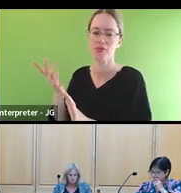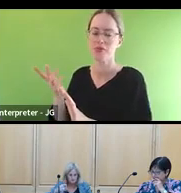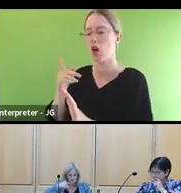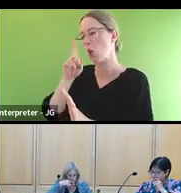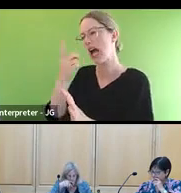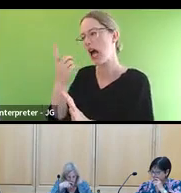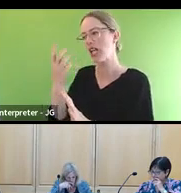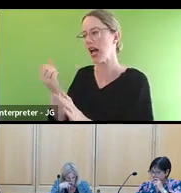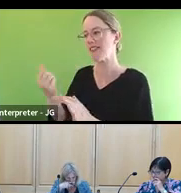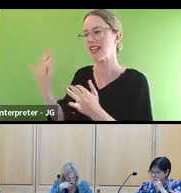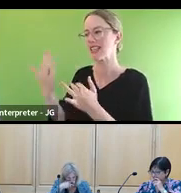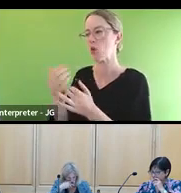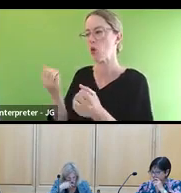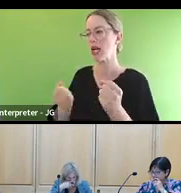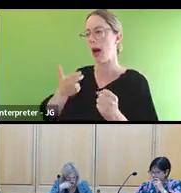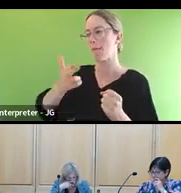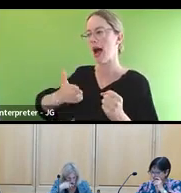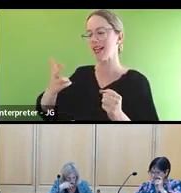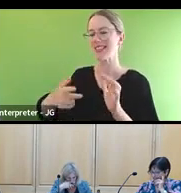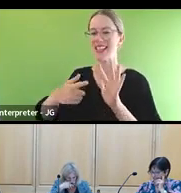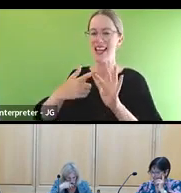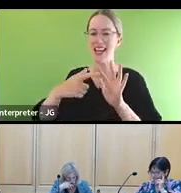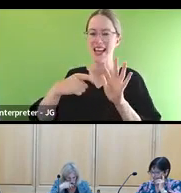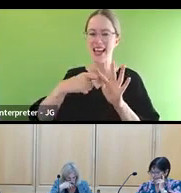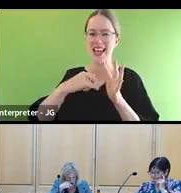accessible parks down in Esk Street, for